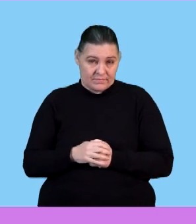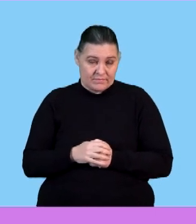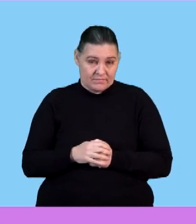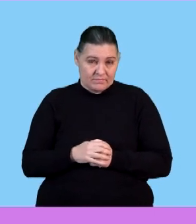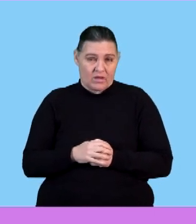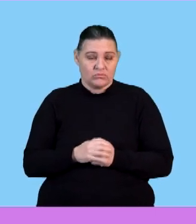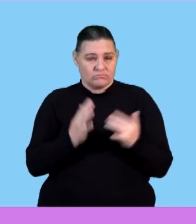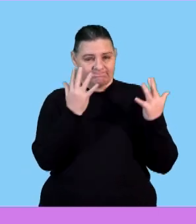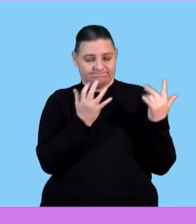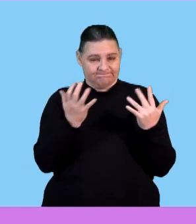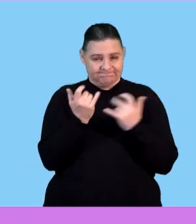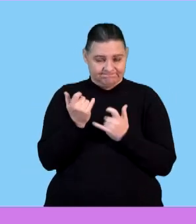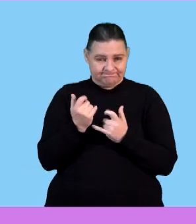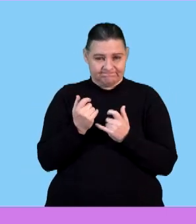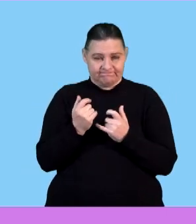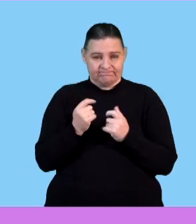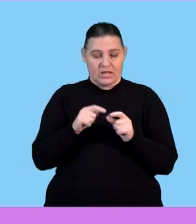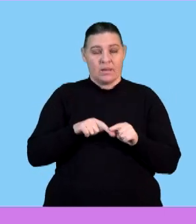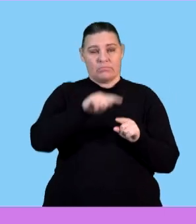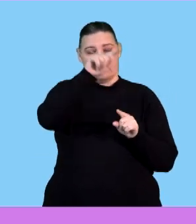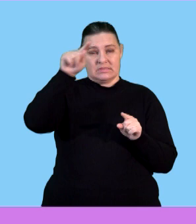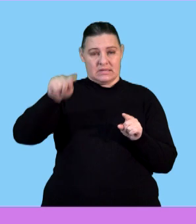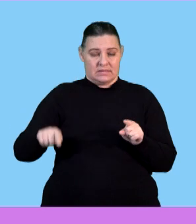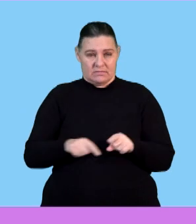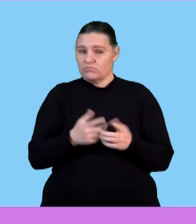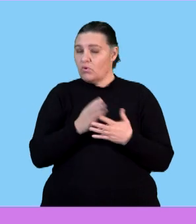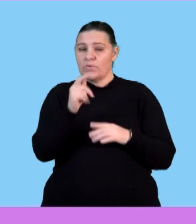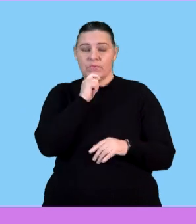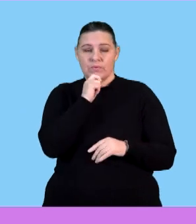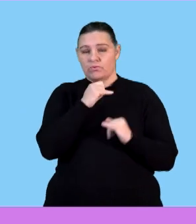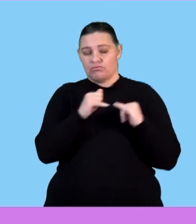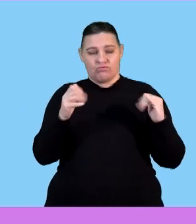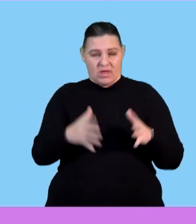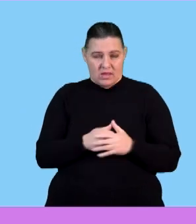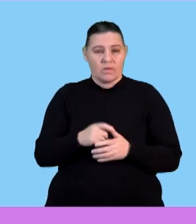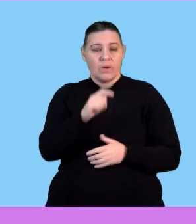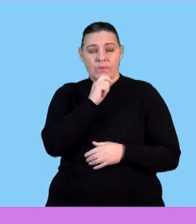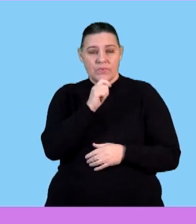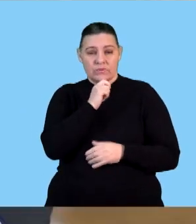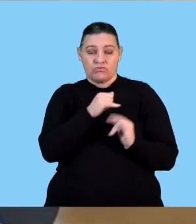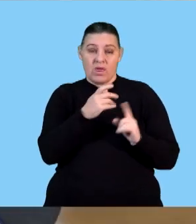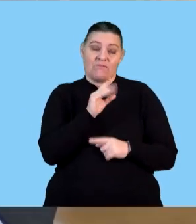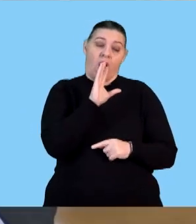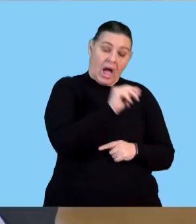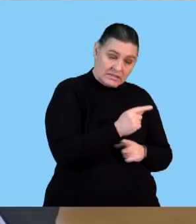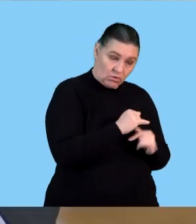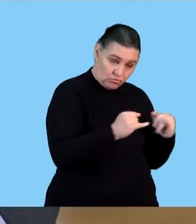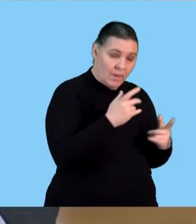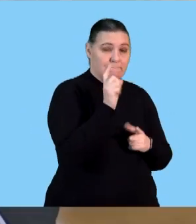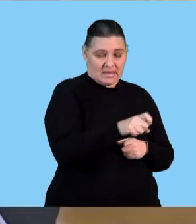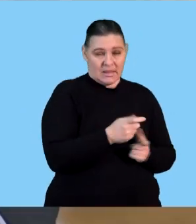to calculate perimeter. And again, in these situations, we don't use a ruler. I remind you, only use a ruler when asked